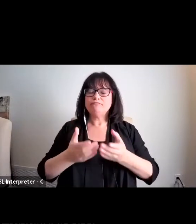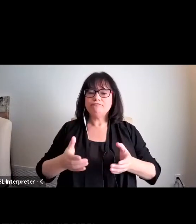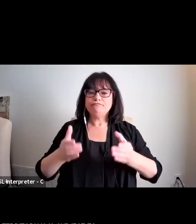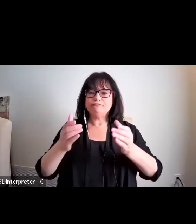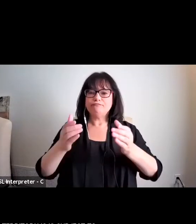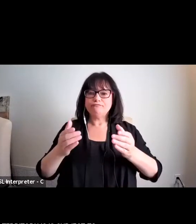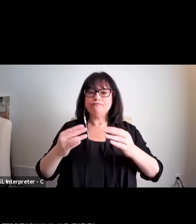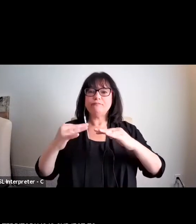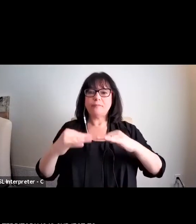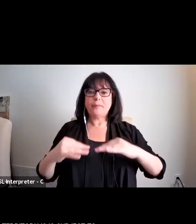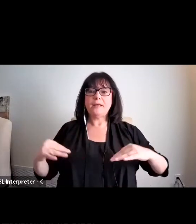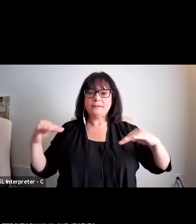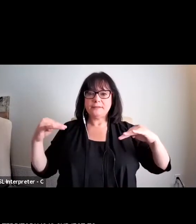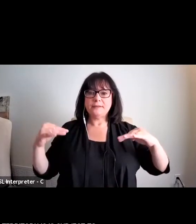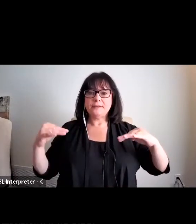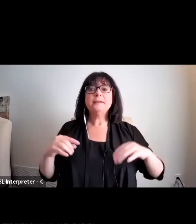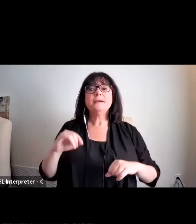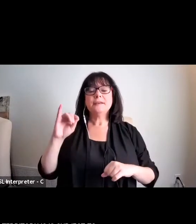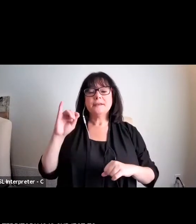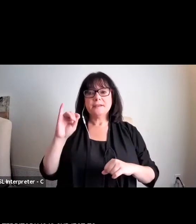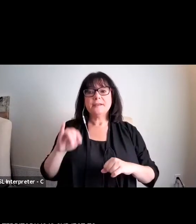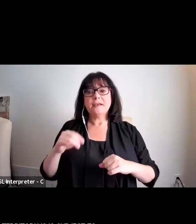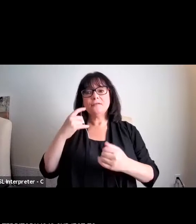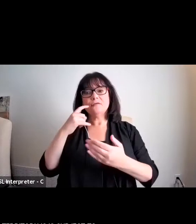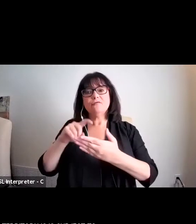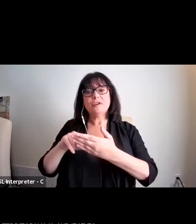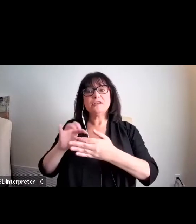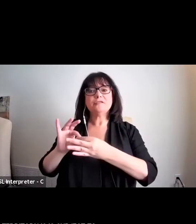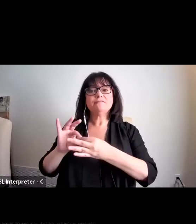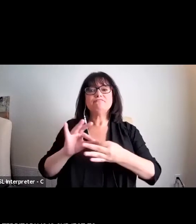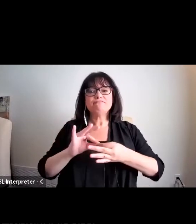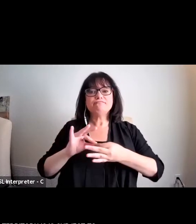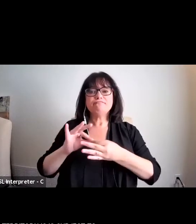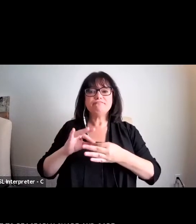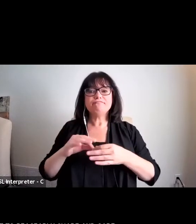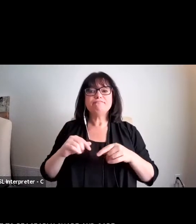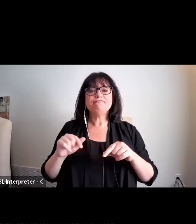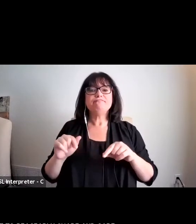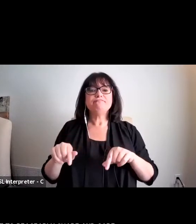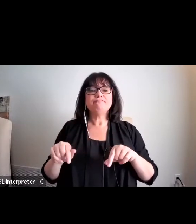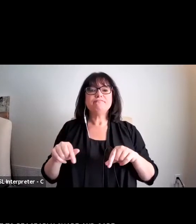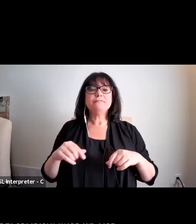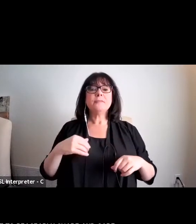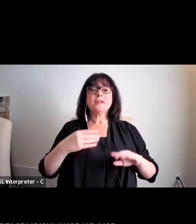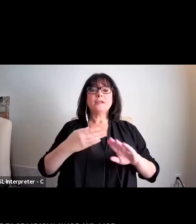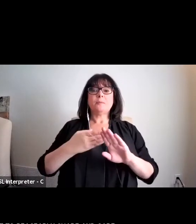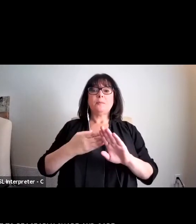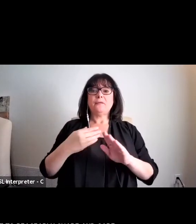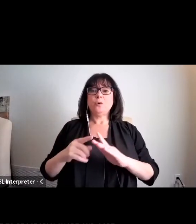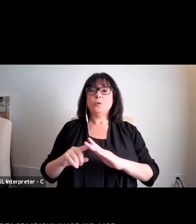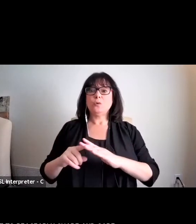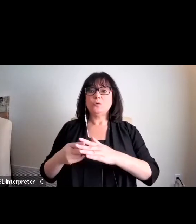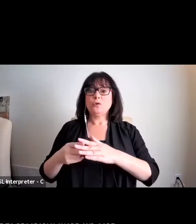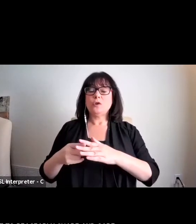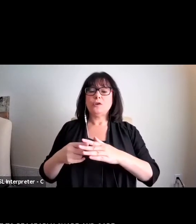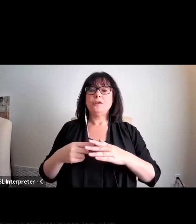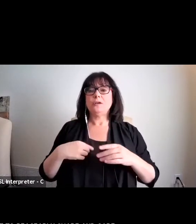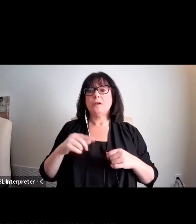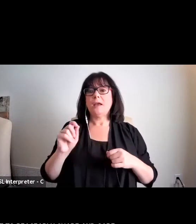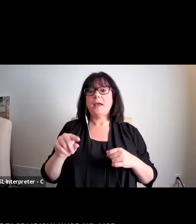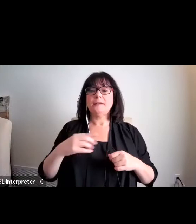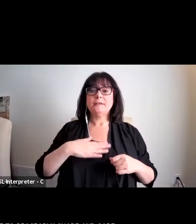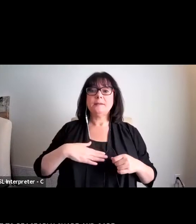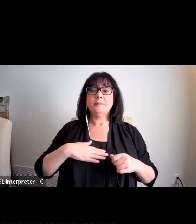region. I'm just going to take a moment before giving a few preliminary remarks to ask each of the panelists if they could please